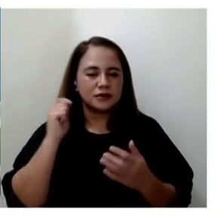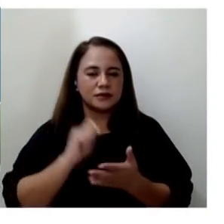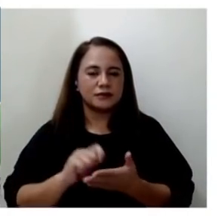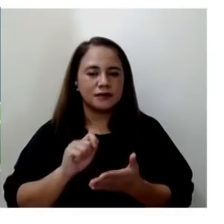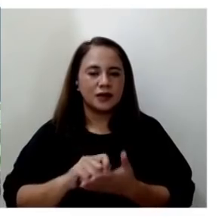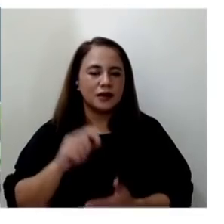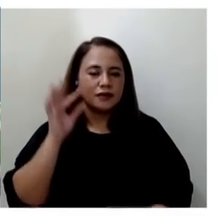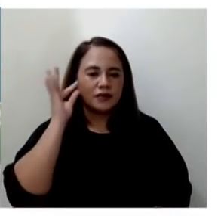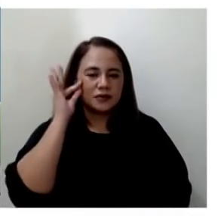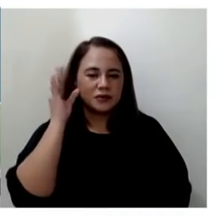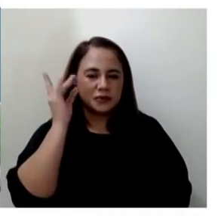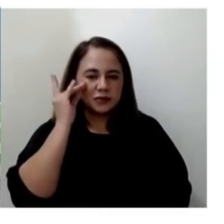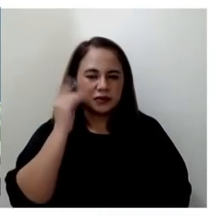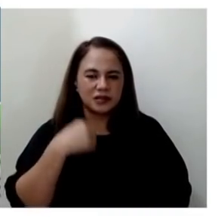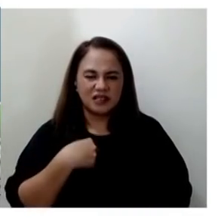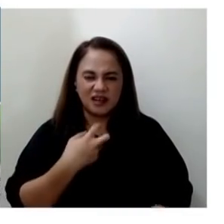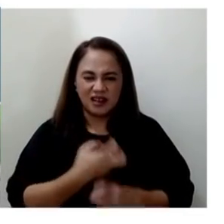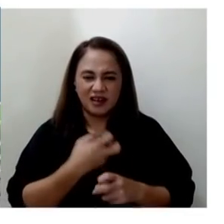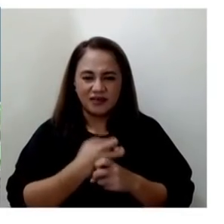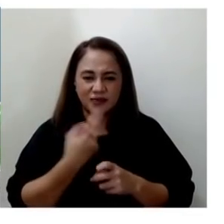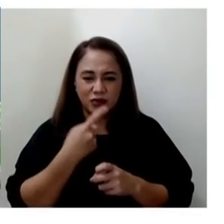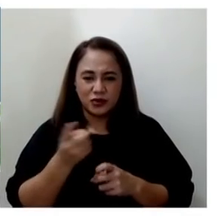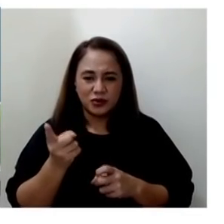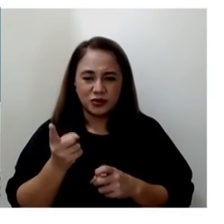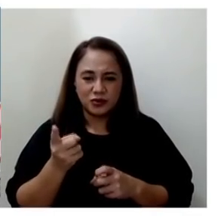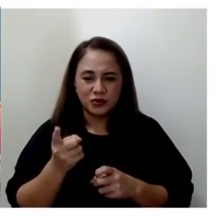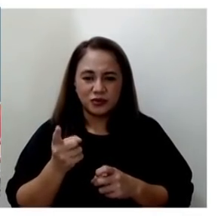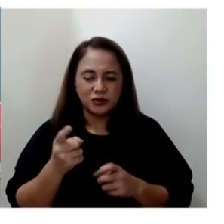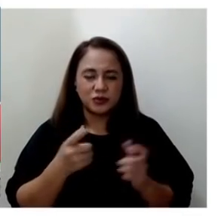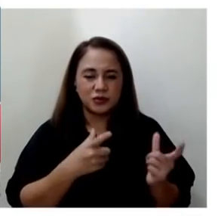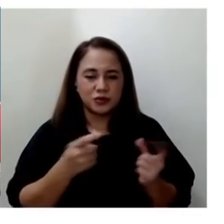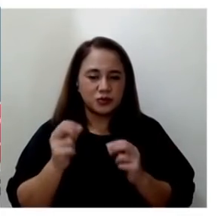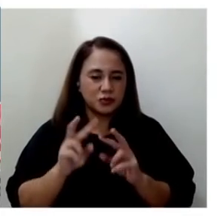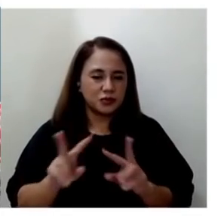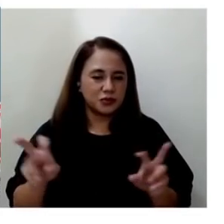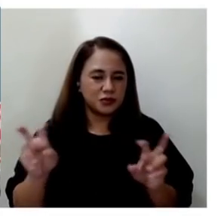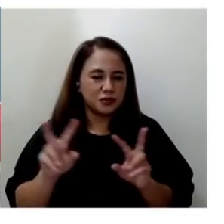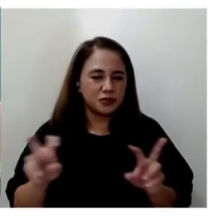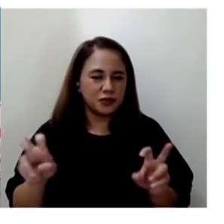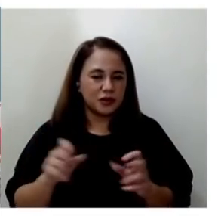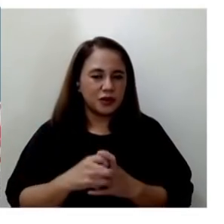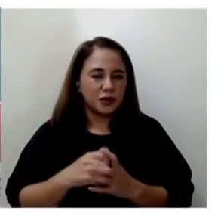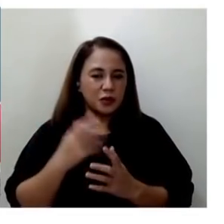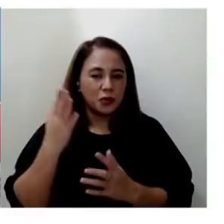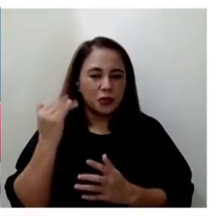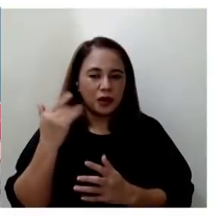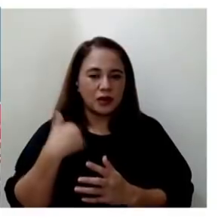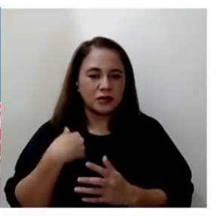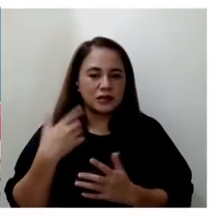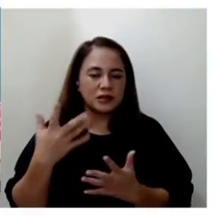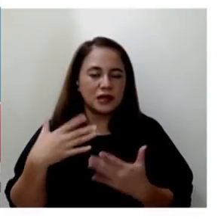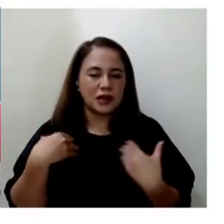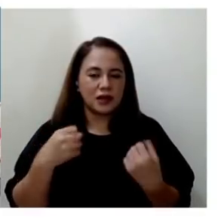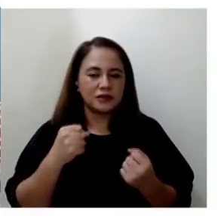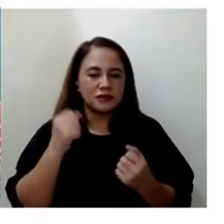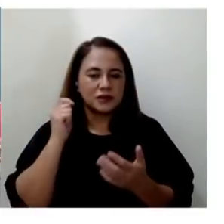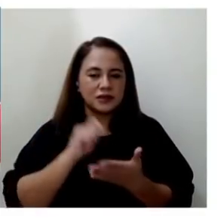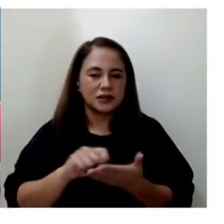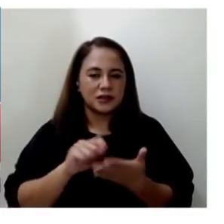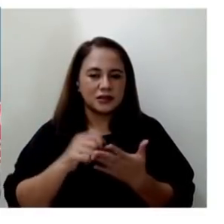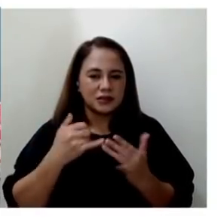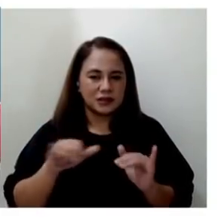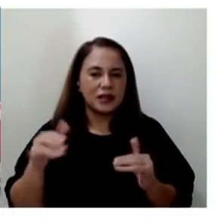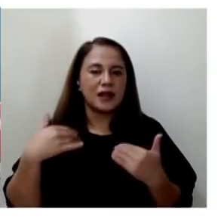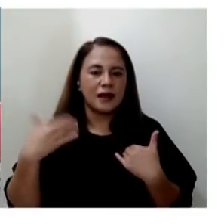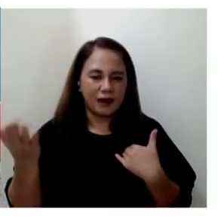Duque, has it been difficult for you to conduct your investigation precisely because the Health Secretary is still there and